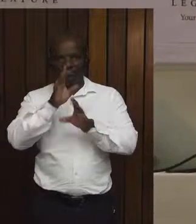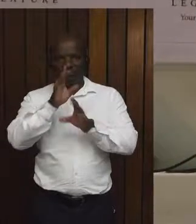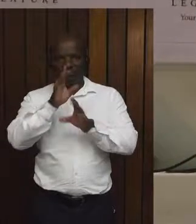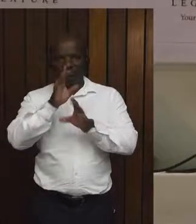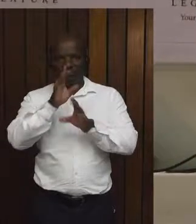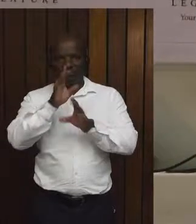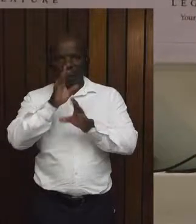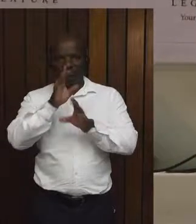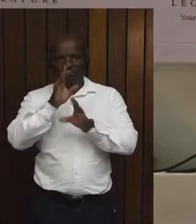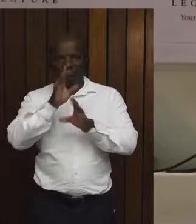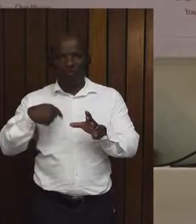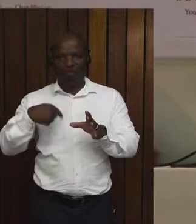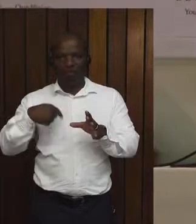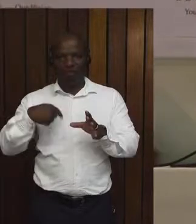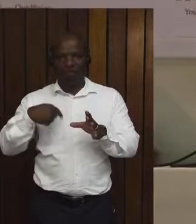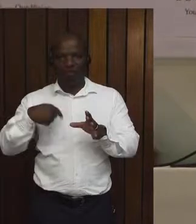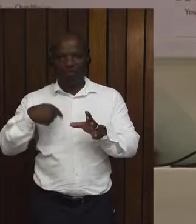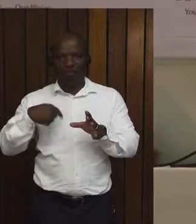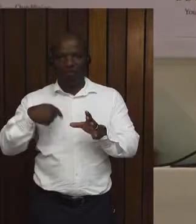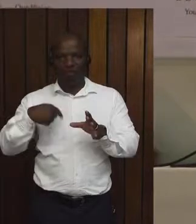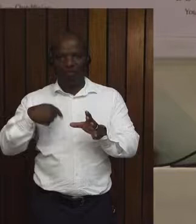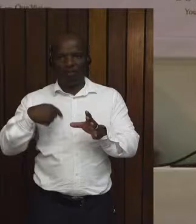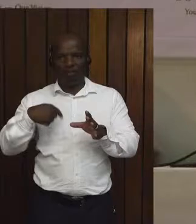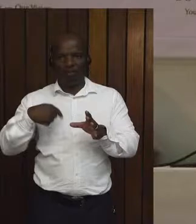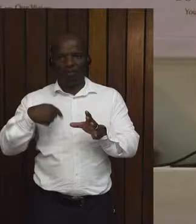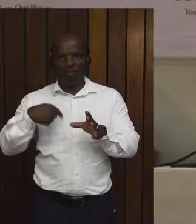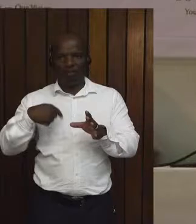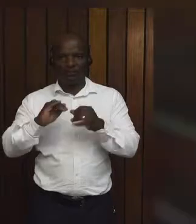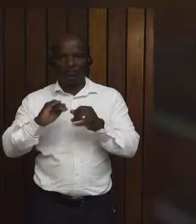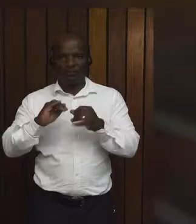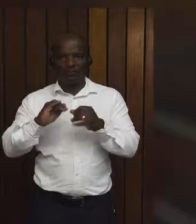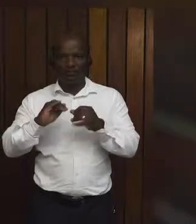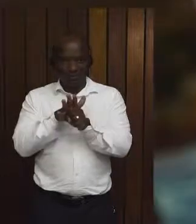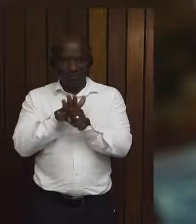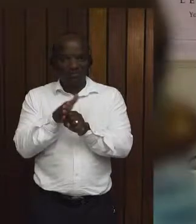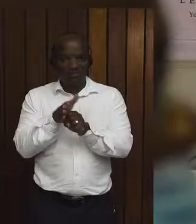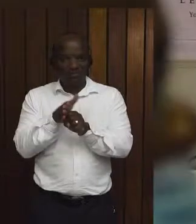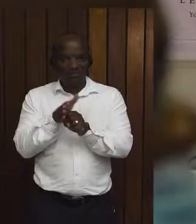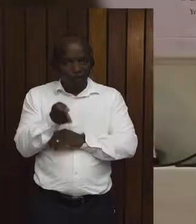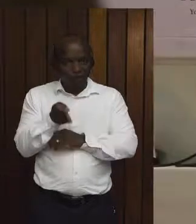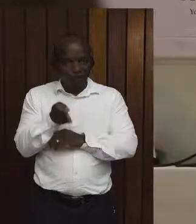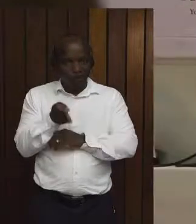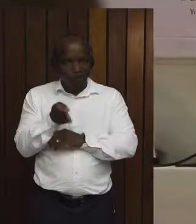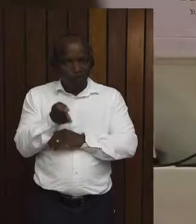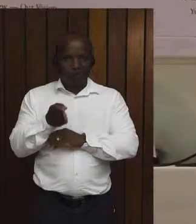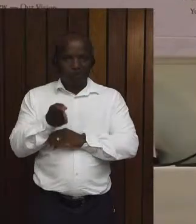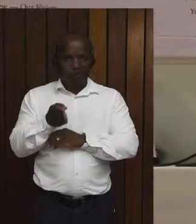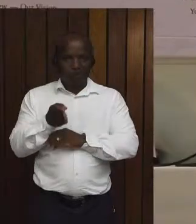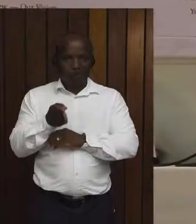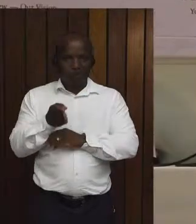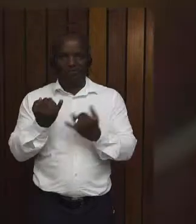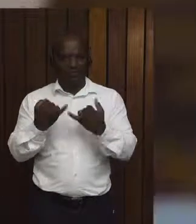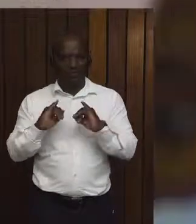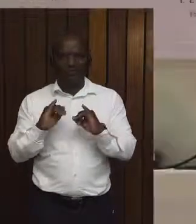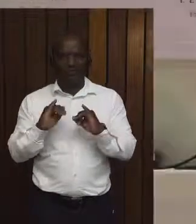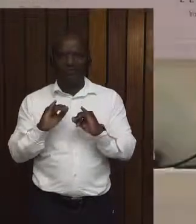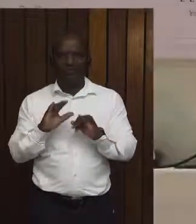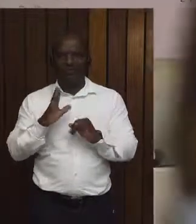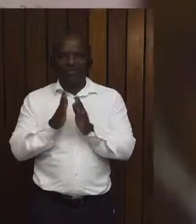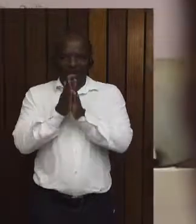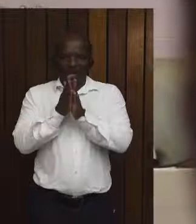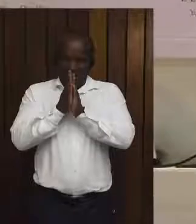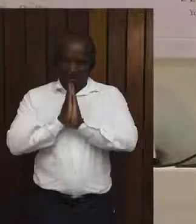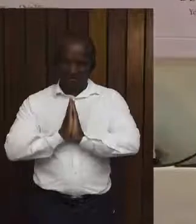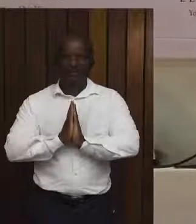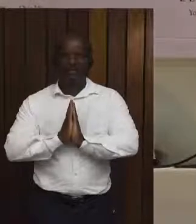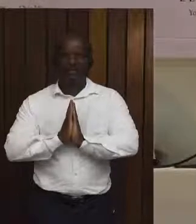we still have COVID-19 with us, and I would humbly request